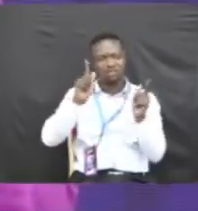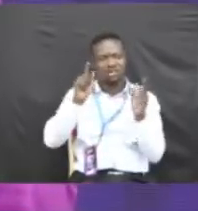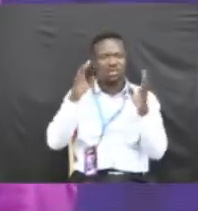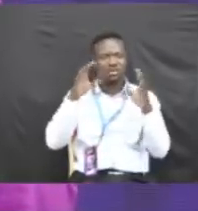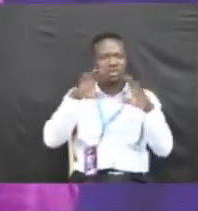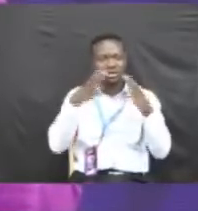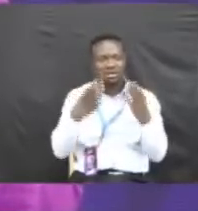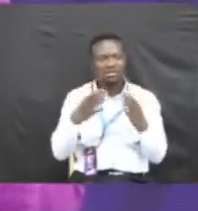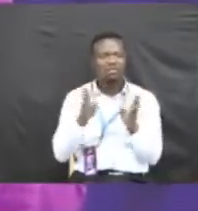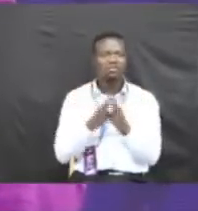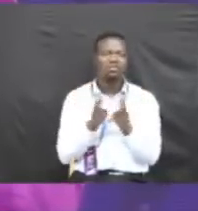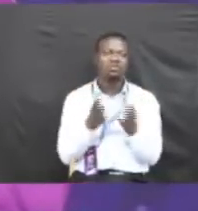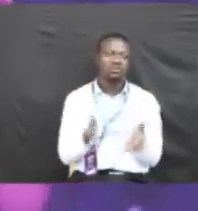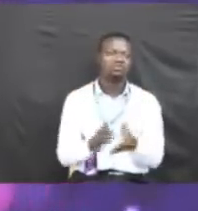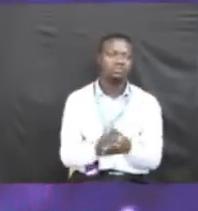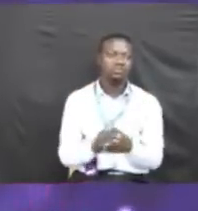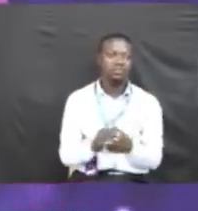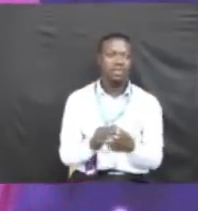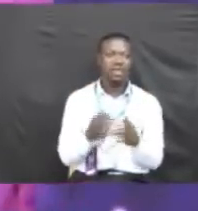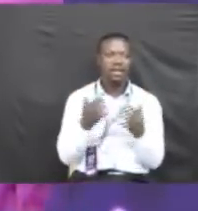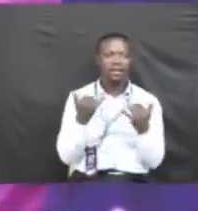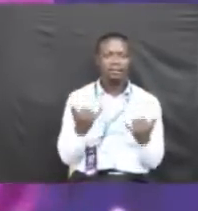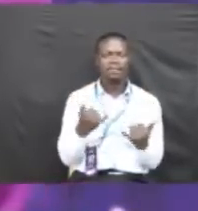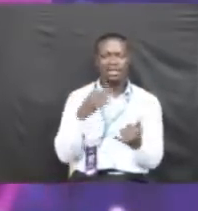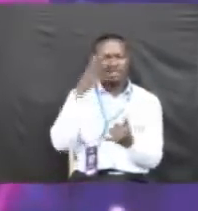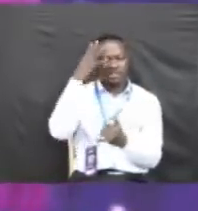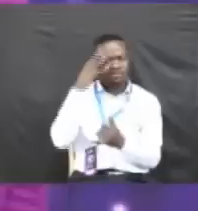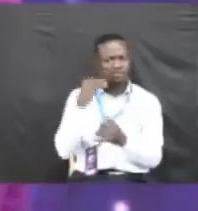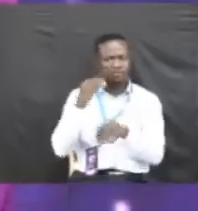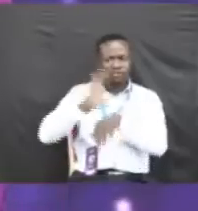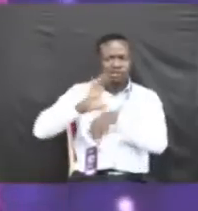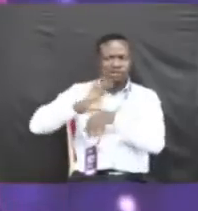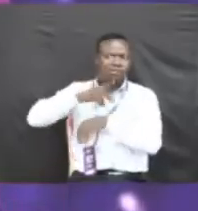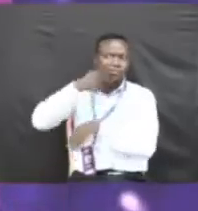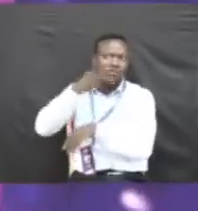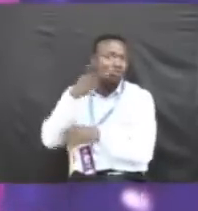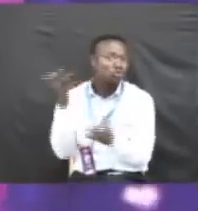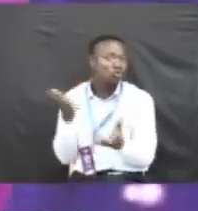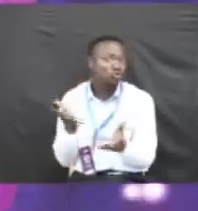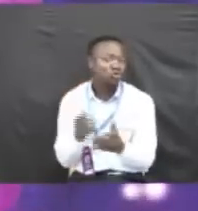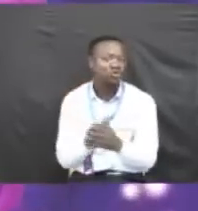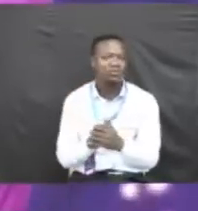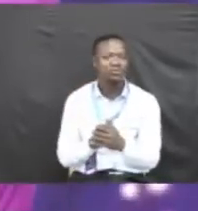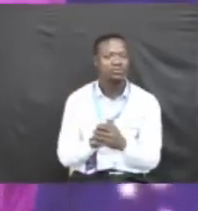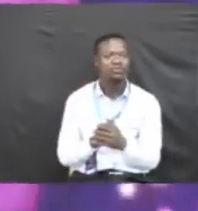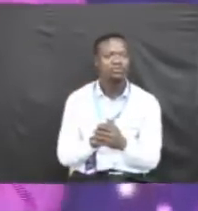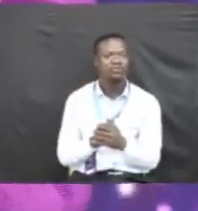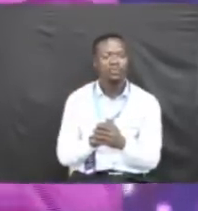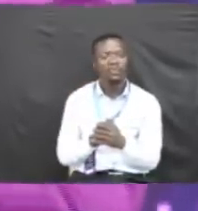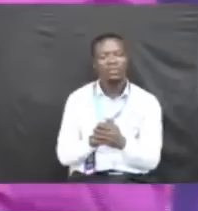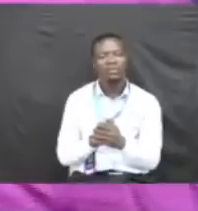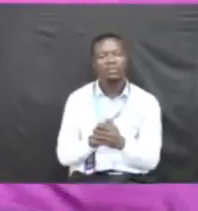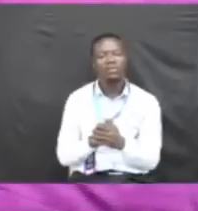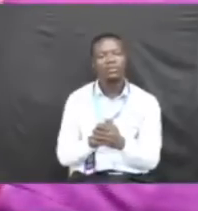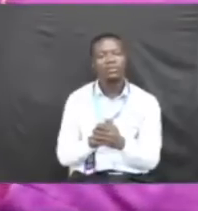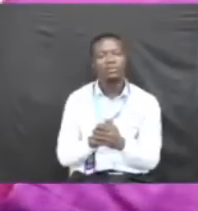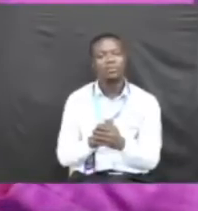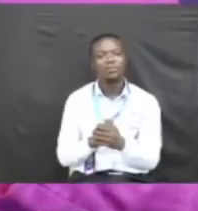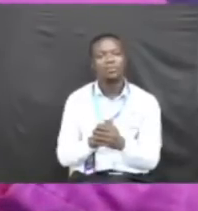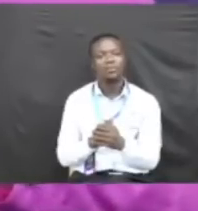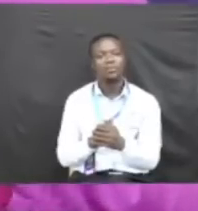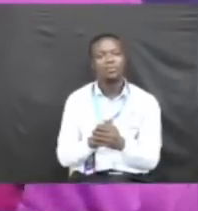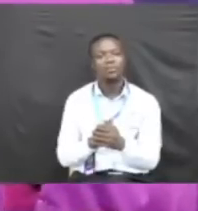and my experience of the church of Pentecost is that